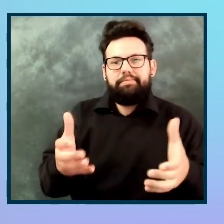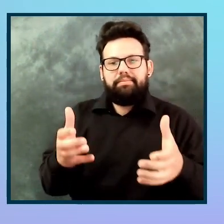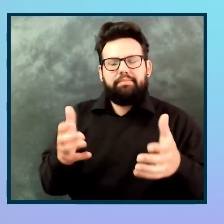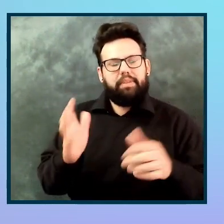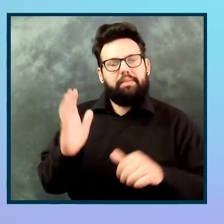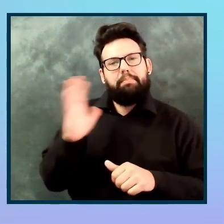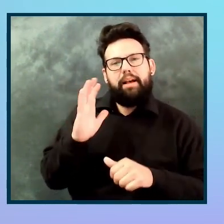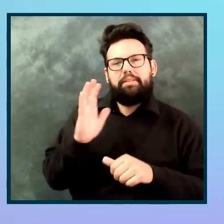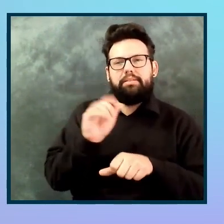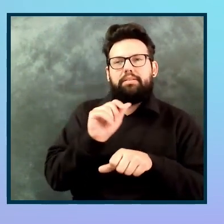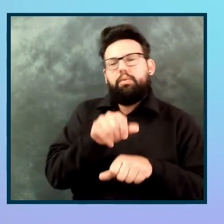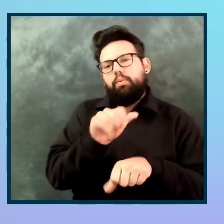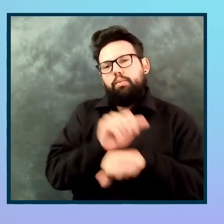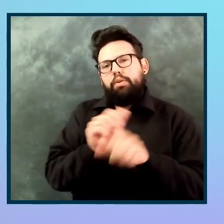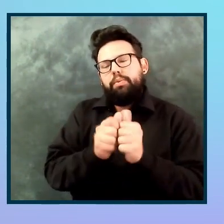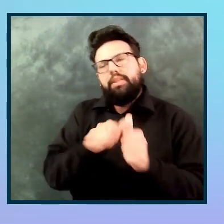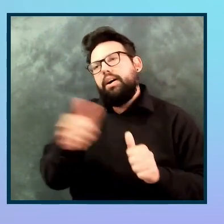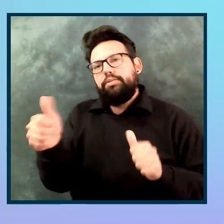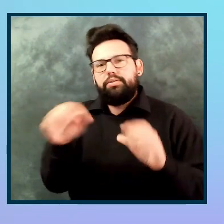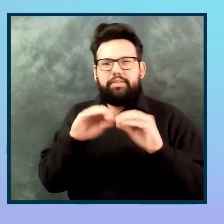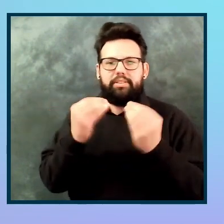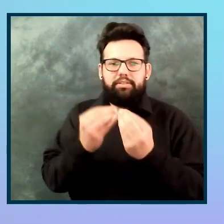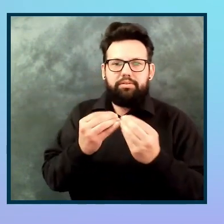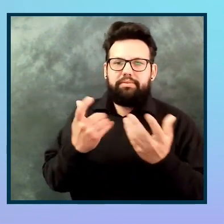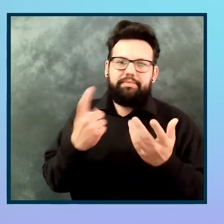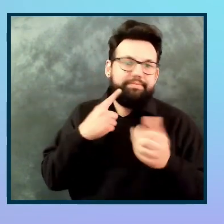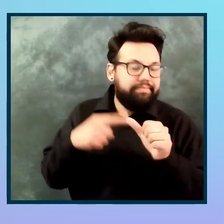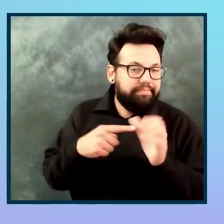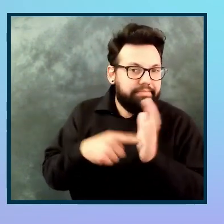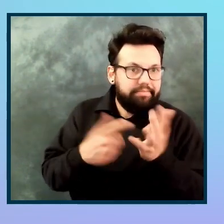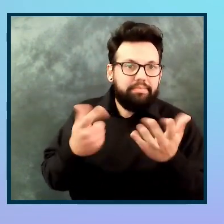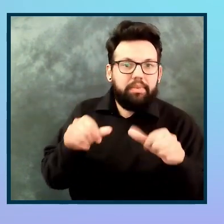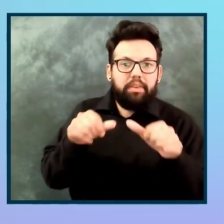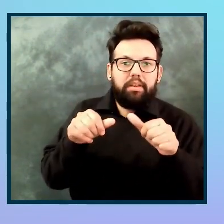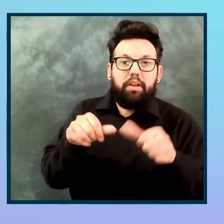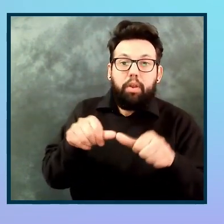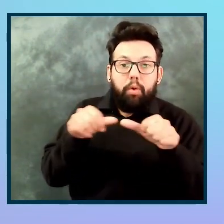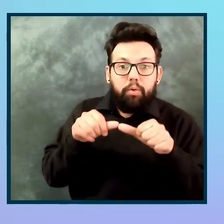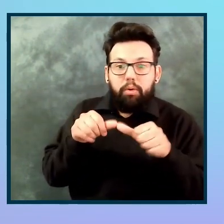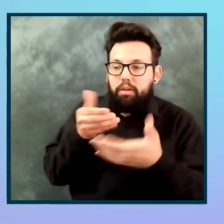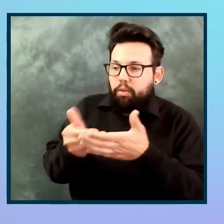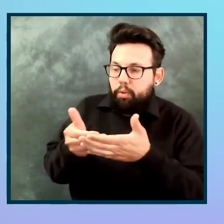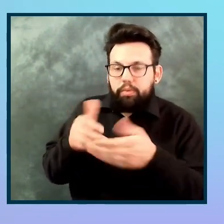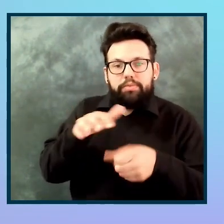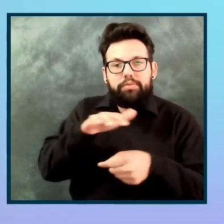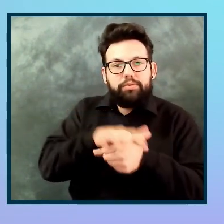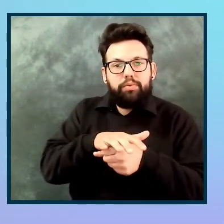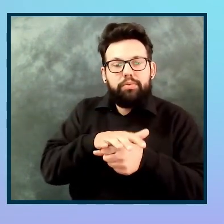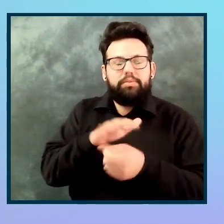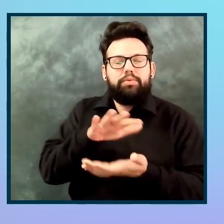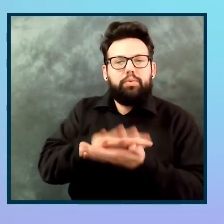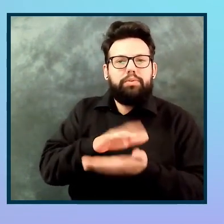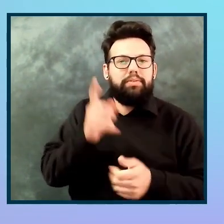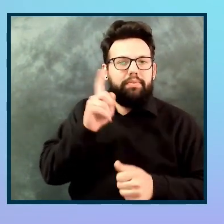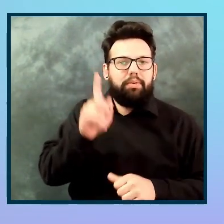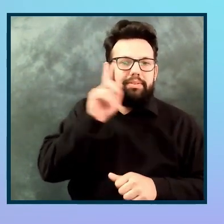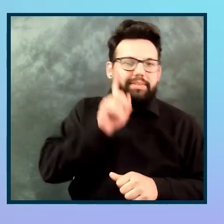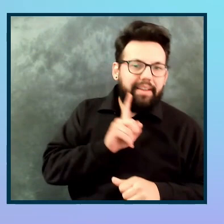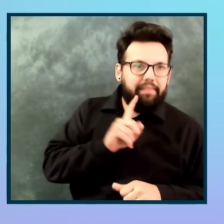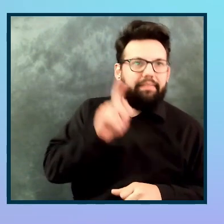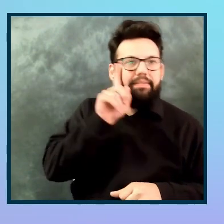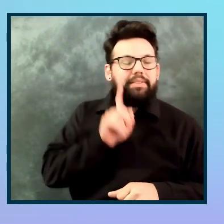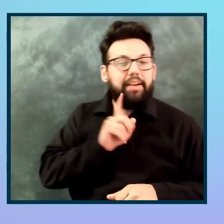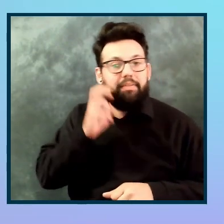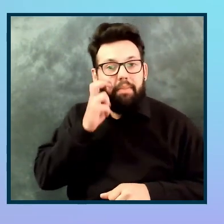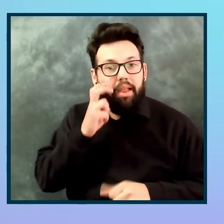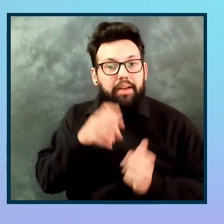worked with, local school for blind students, local schools for deaf and or blind students,